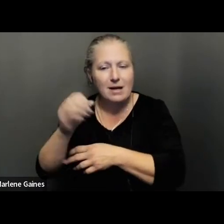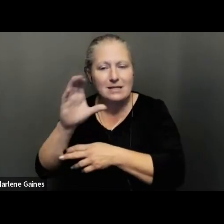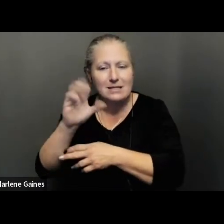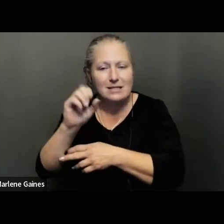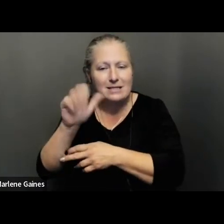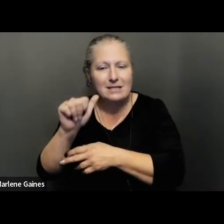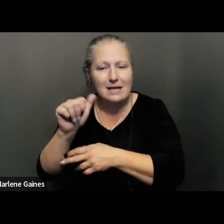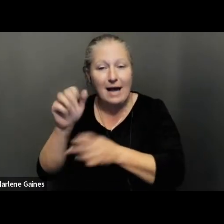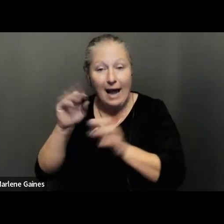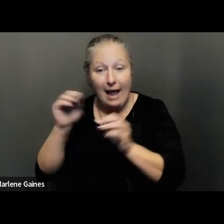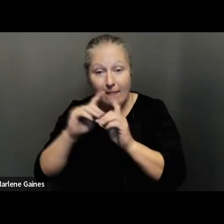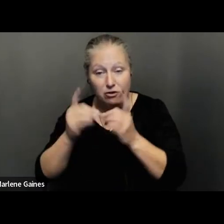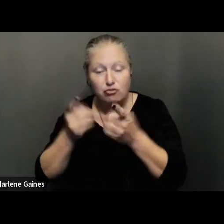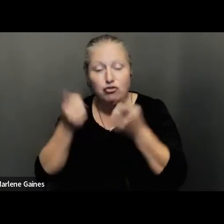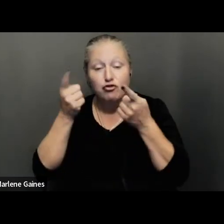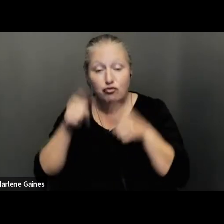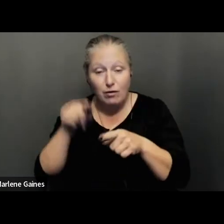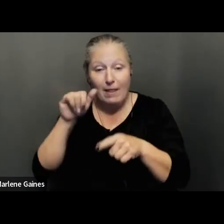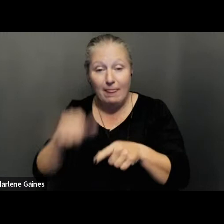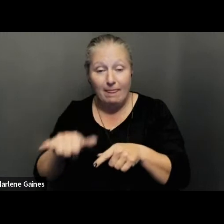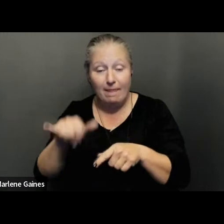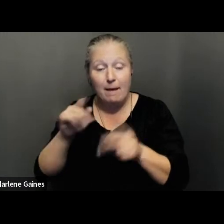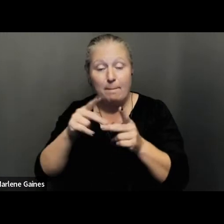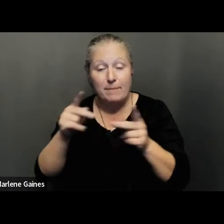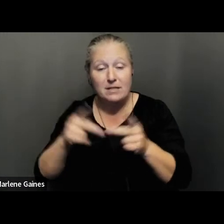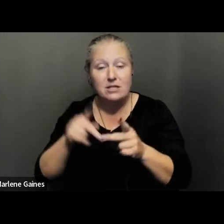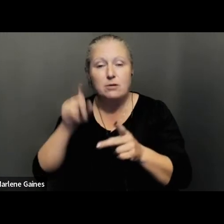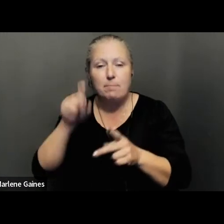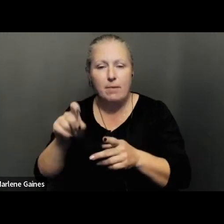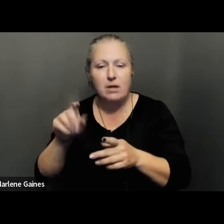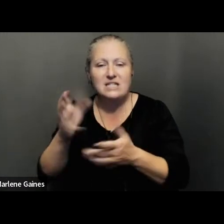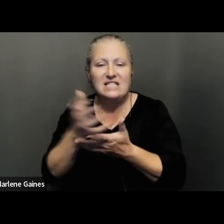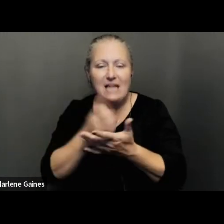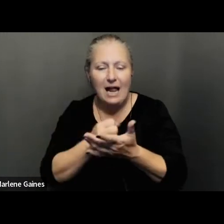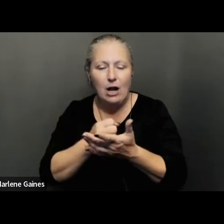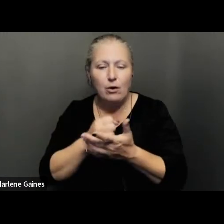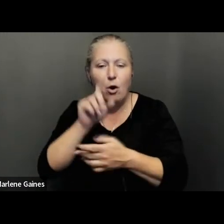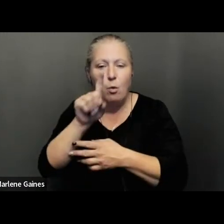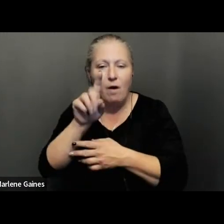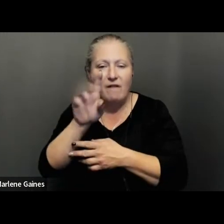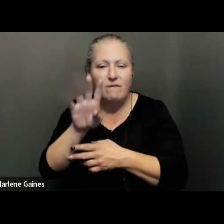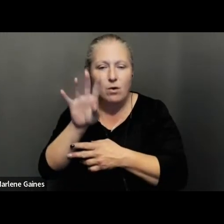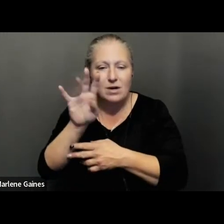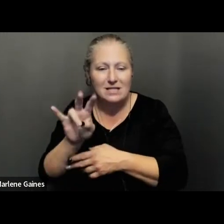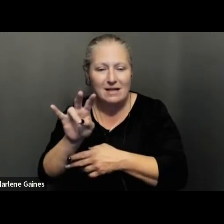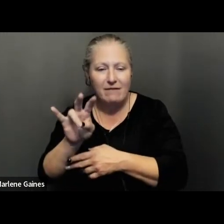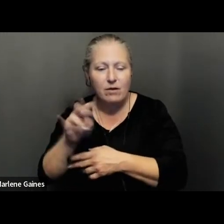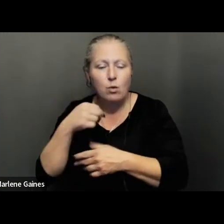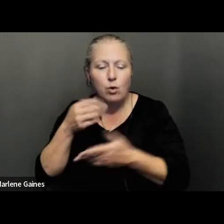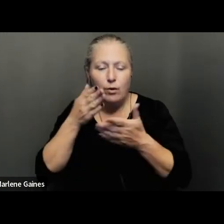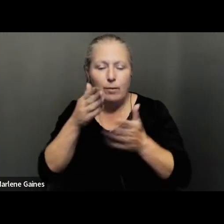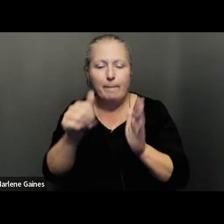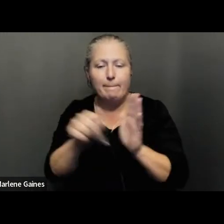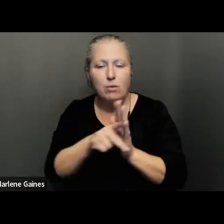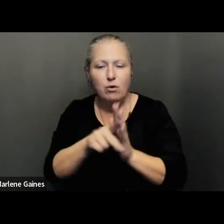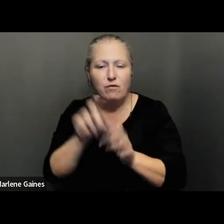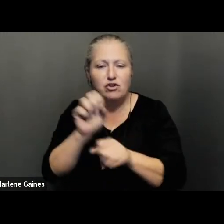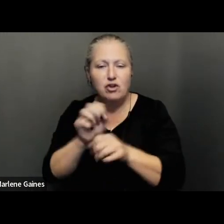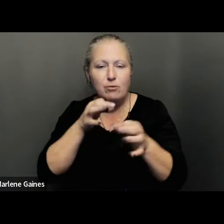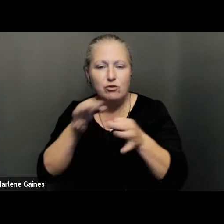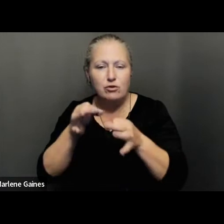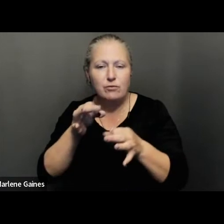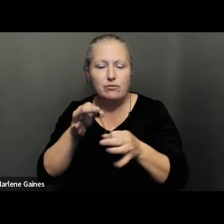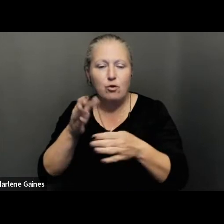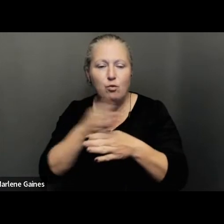have agreed that this position should be on salary range 147. So we recommend approval of the job description with